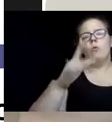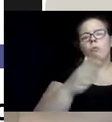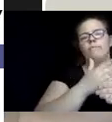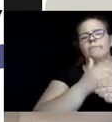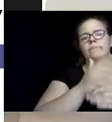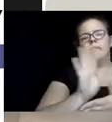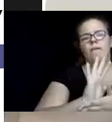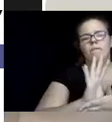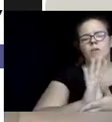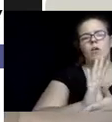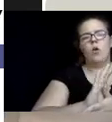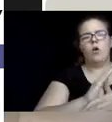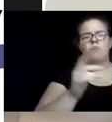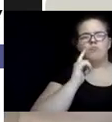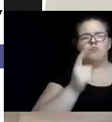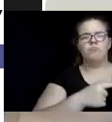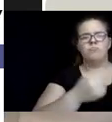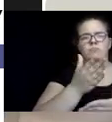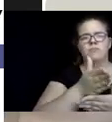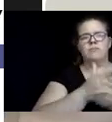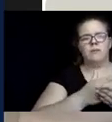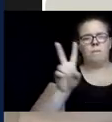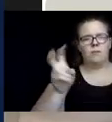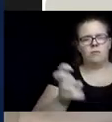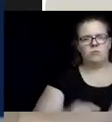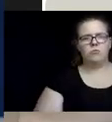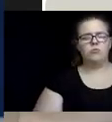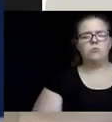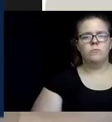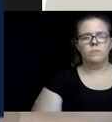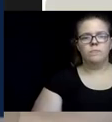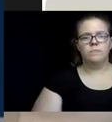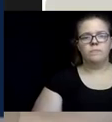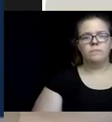of these issues. Lori, can you share the video now?